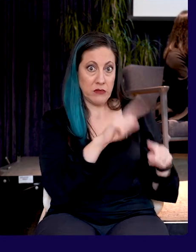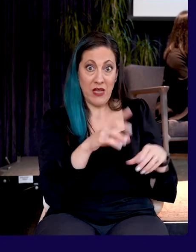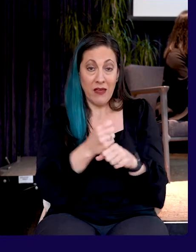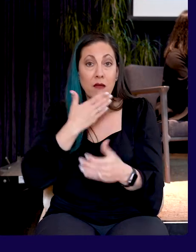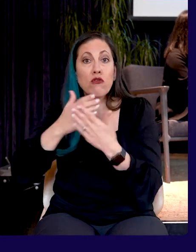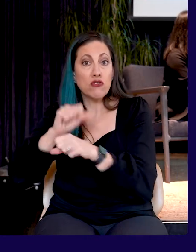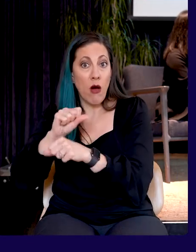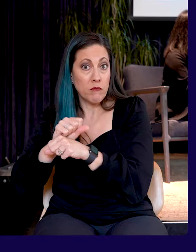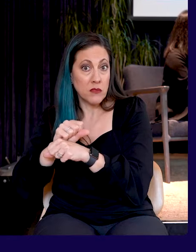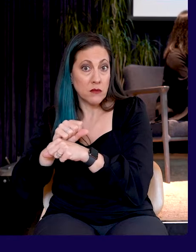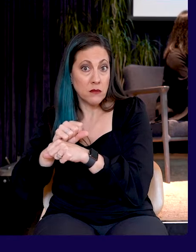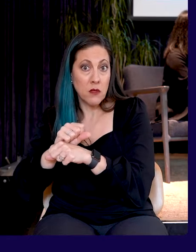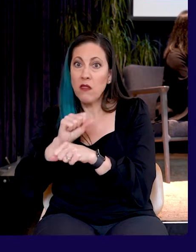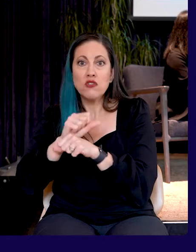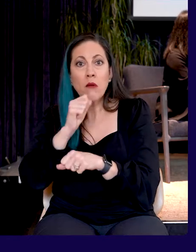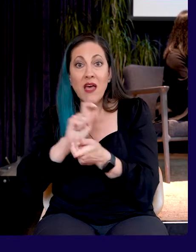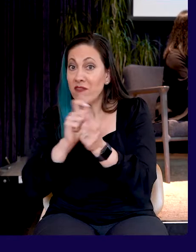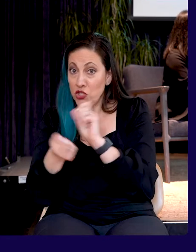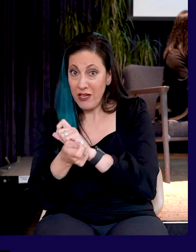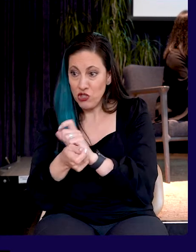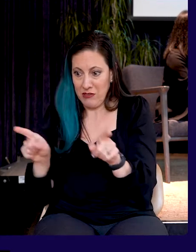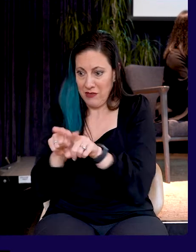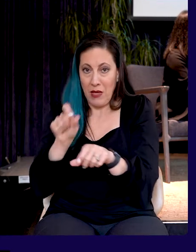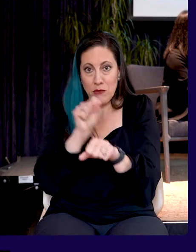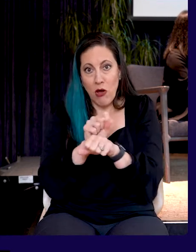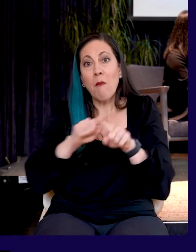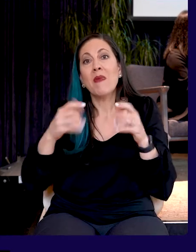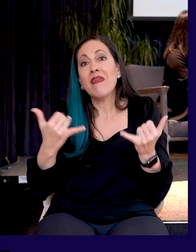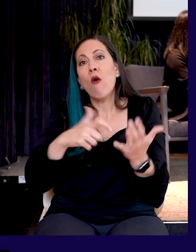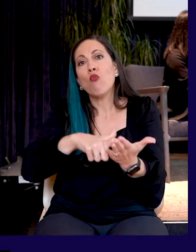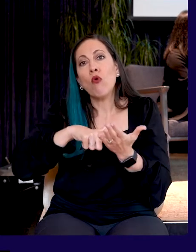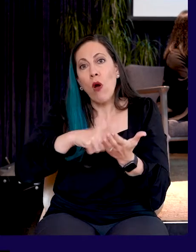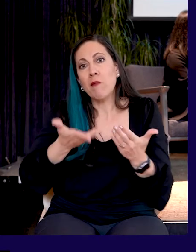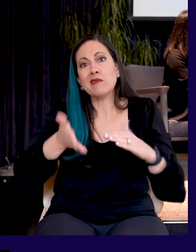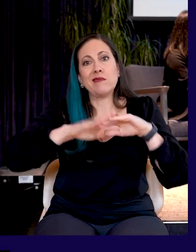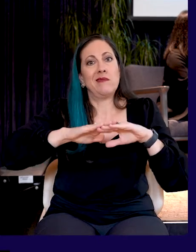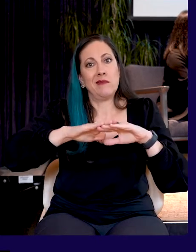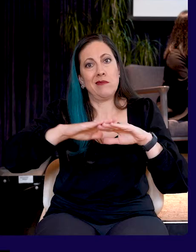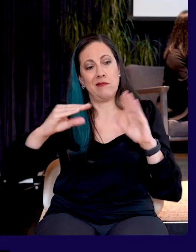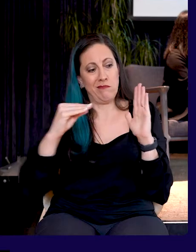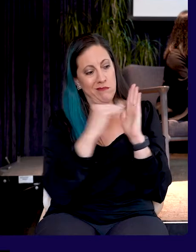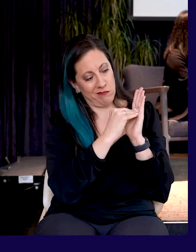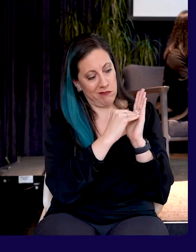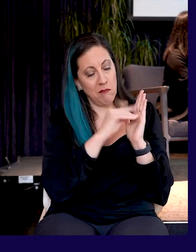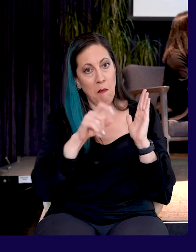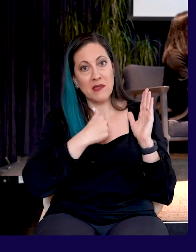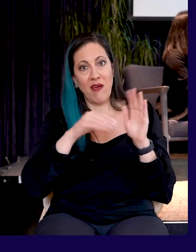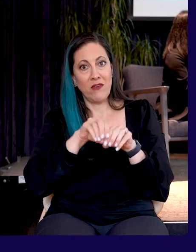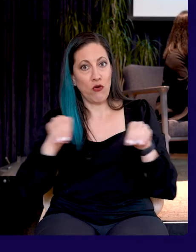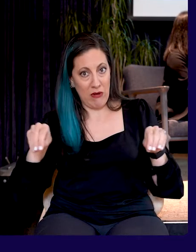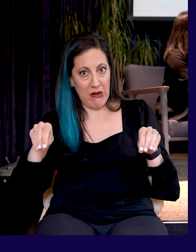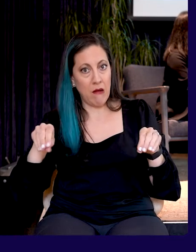jobs haven't changed from what they were before, but they've placed this degree requirement, which has become a